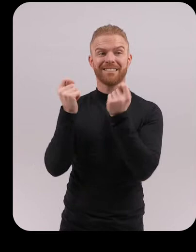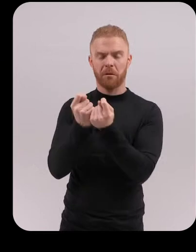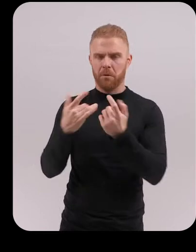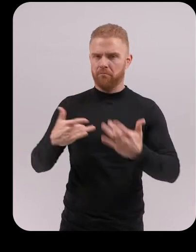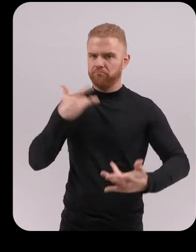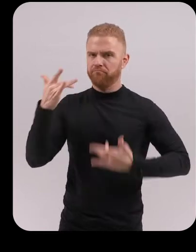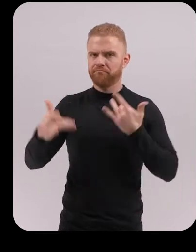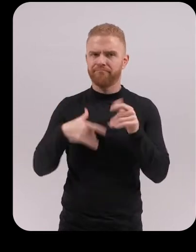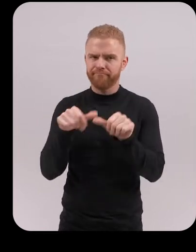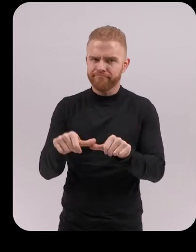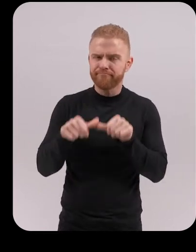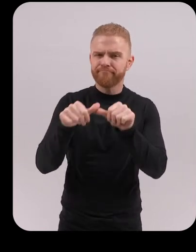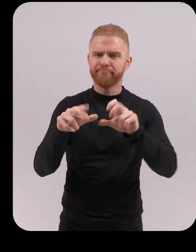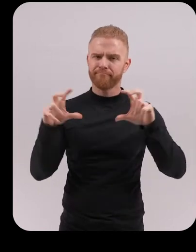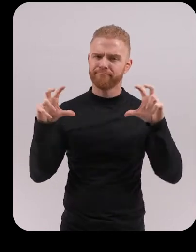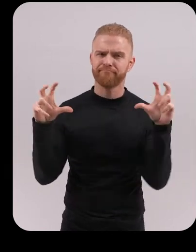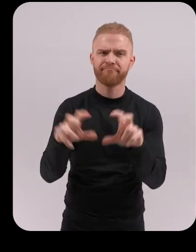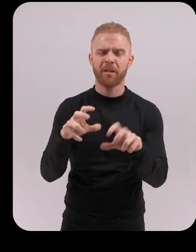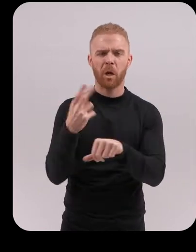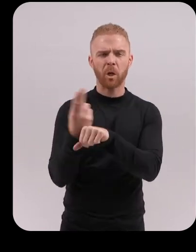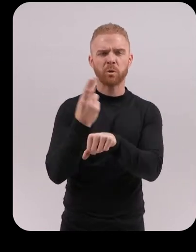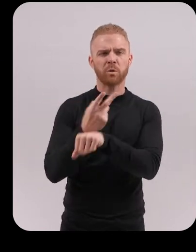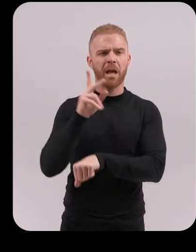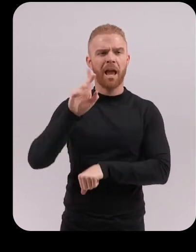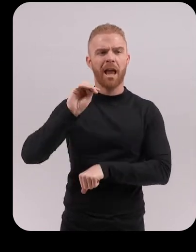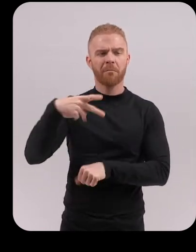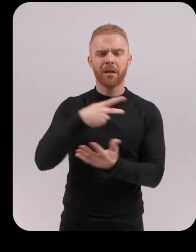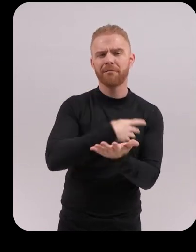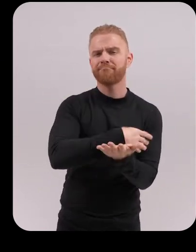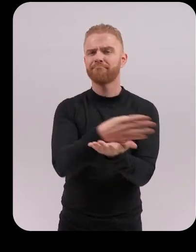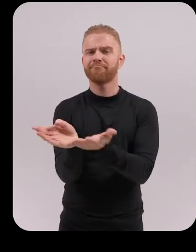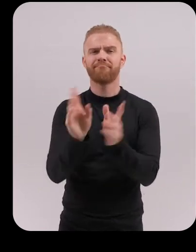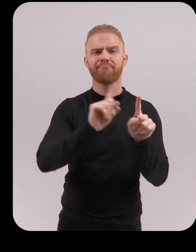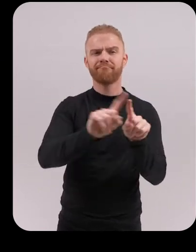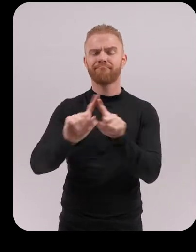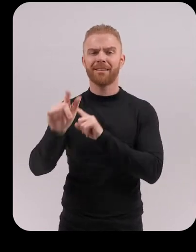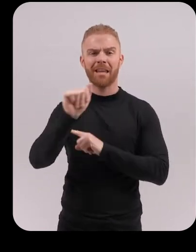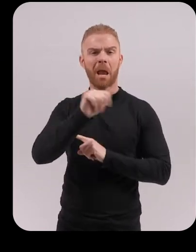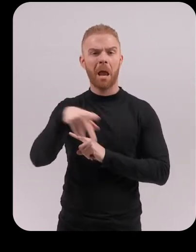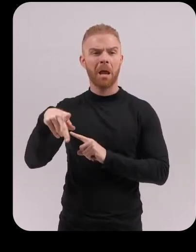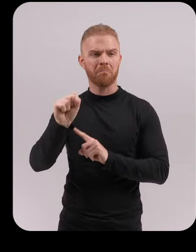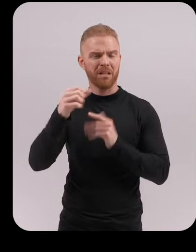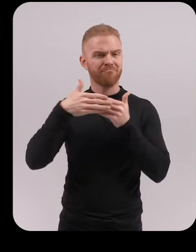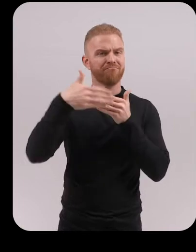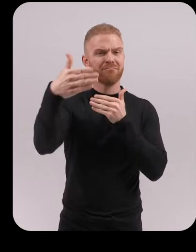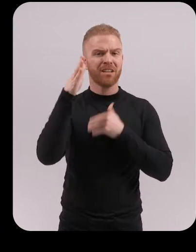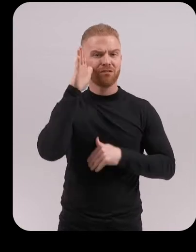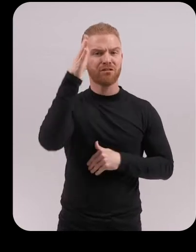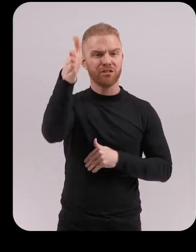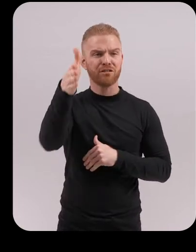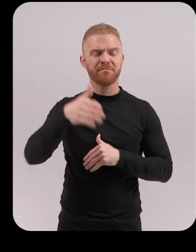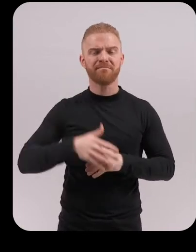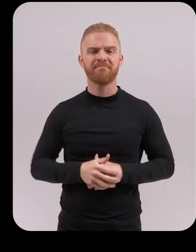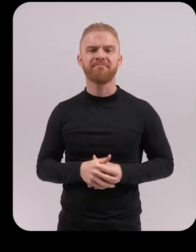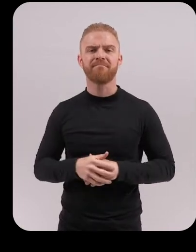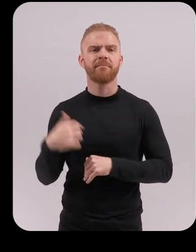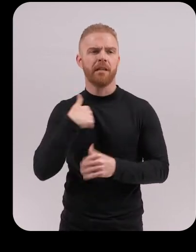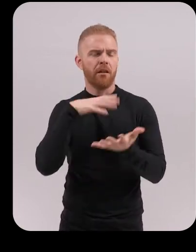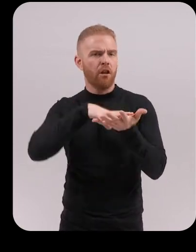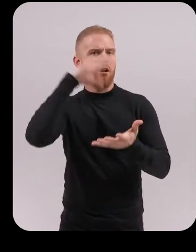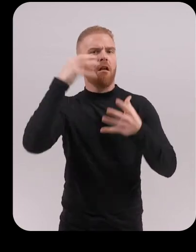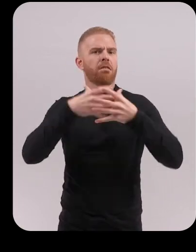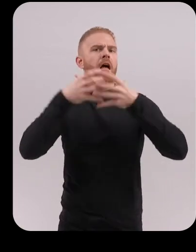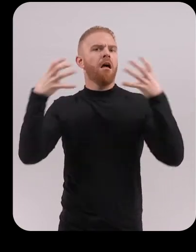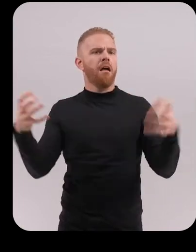excited to continue to invest in using Kotlin multi-platform across the rest of their apps in the future. We've been